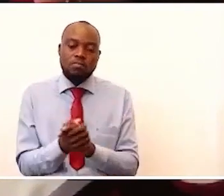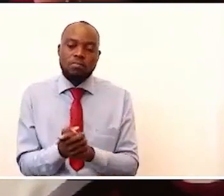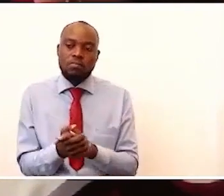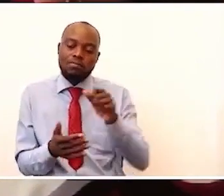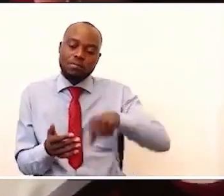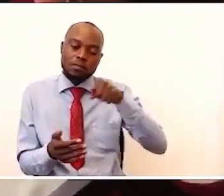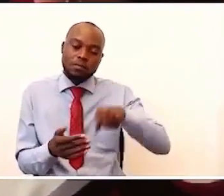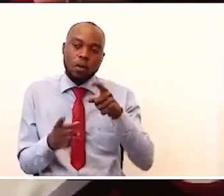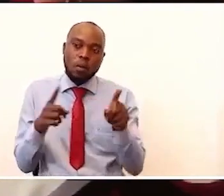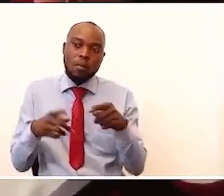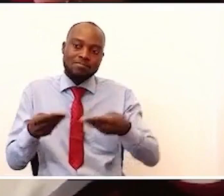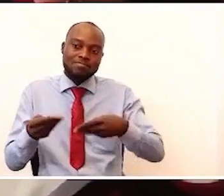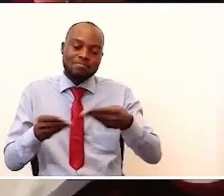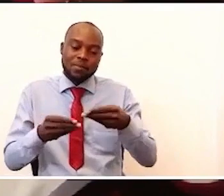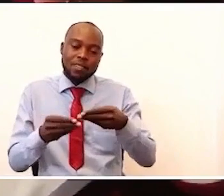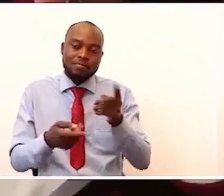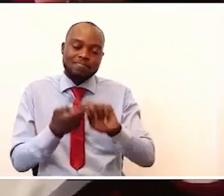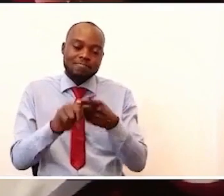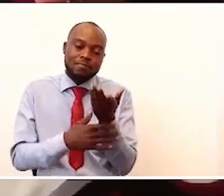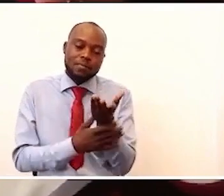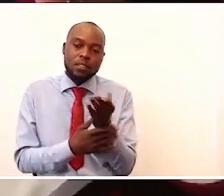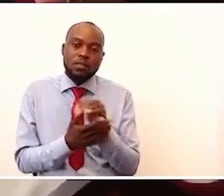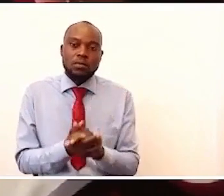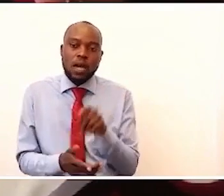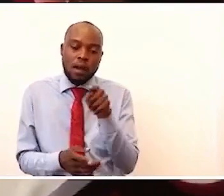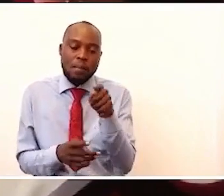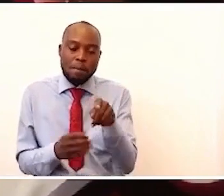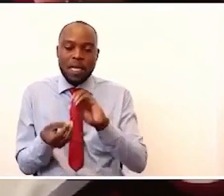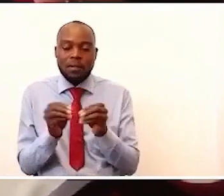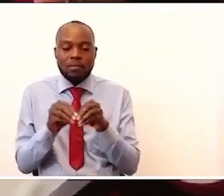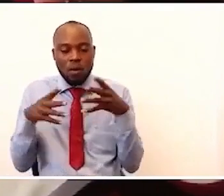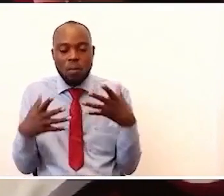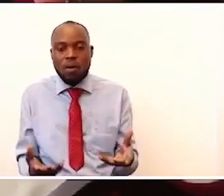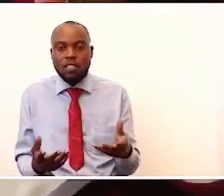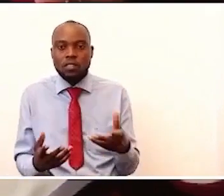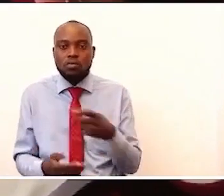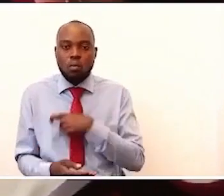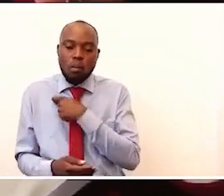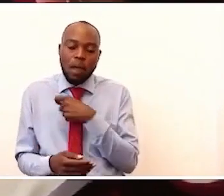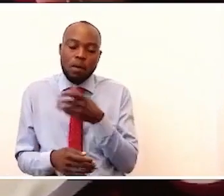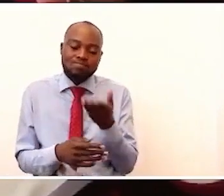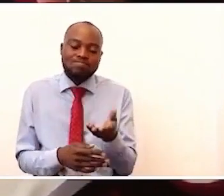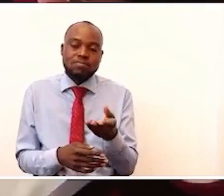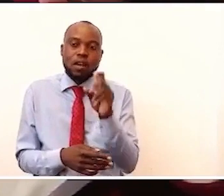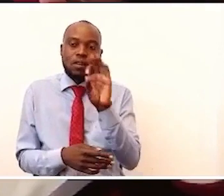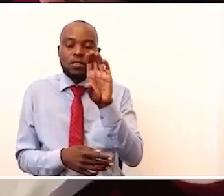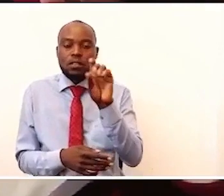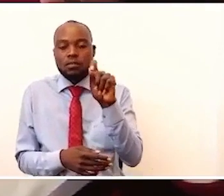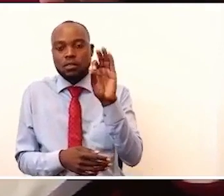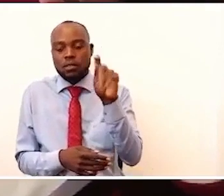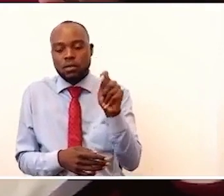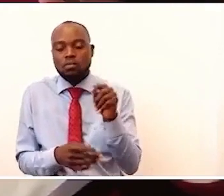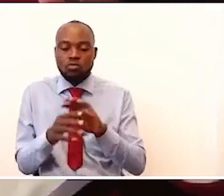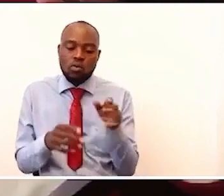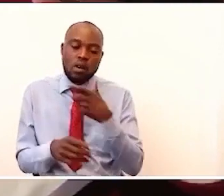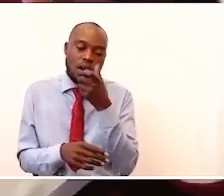industrialize and trade with each other? So how do we replicate the success that the AFCFTA has had and bring it to these issues